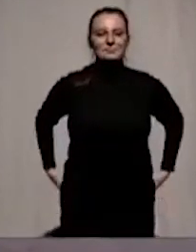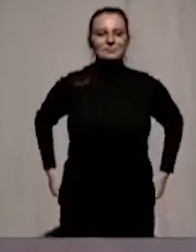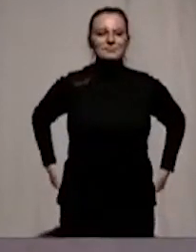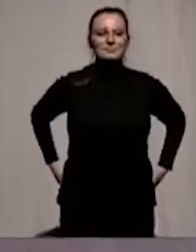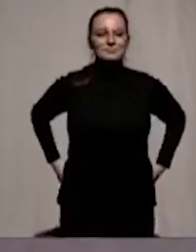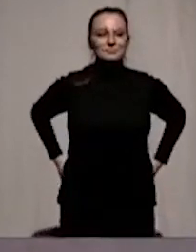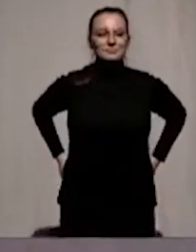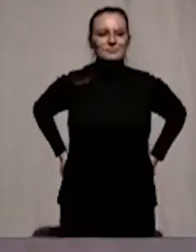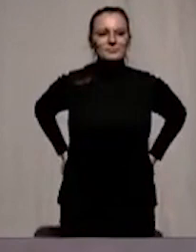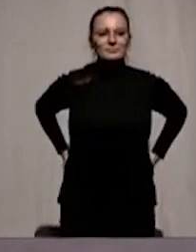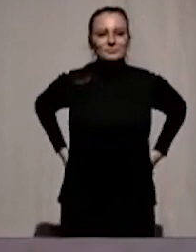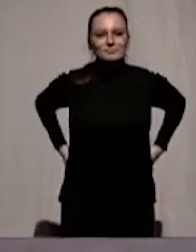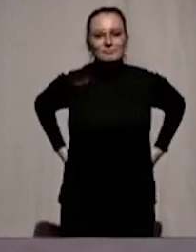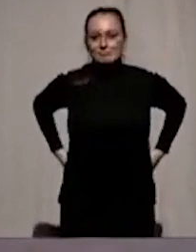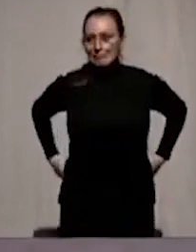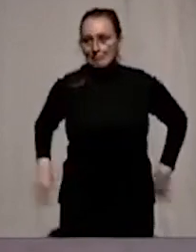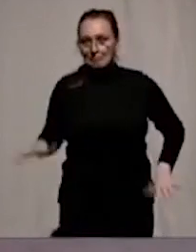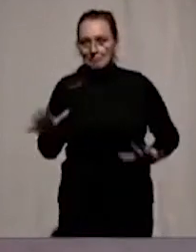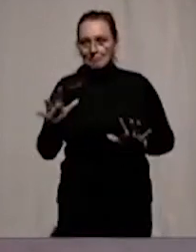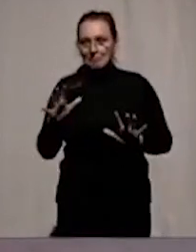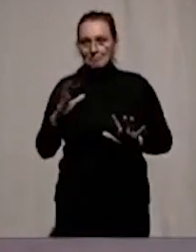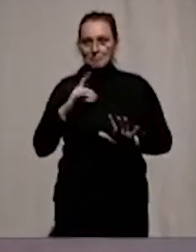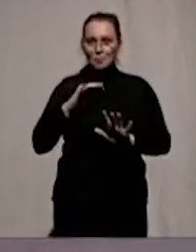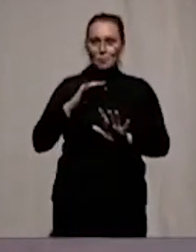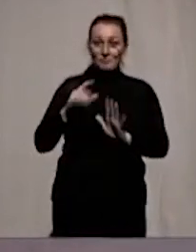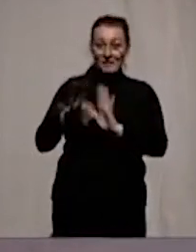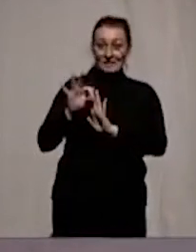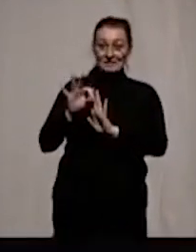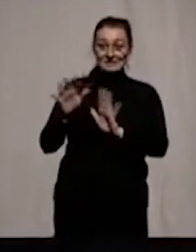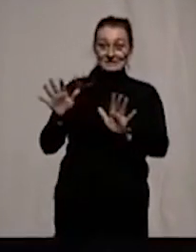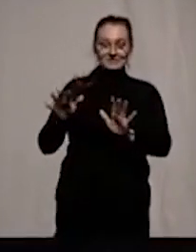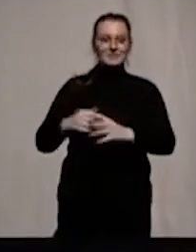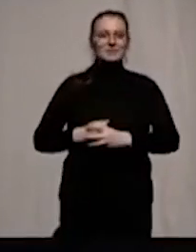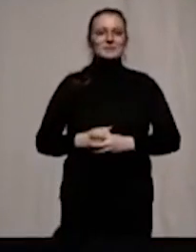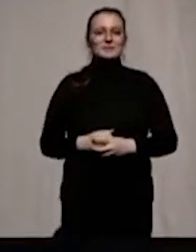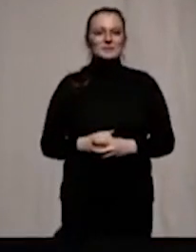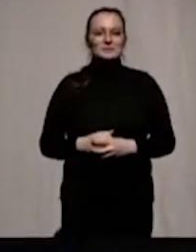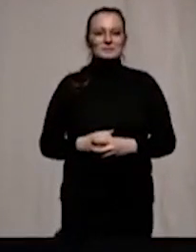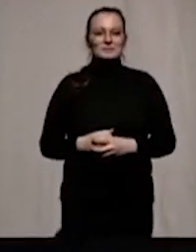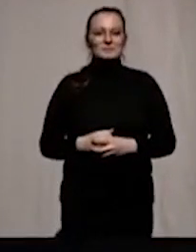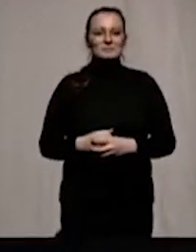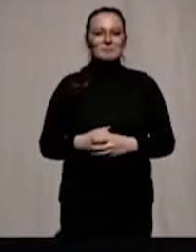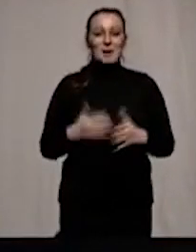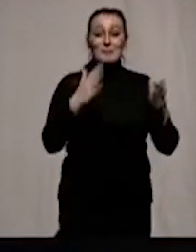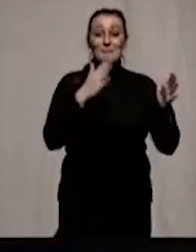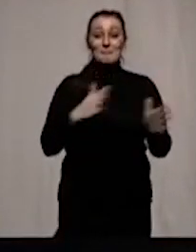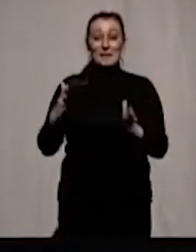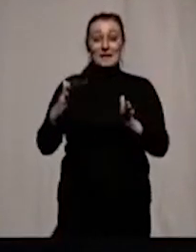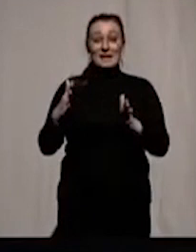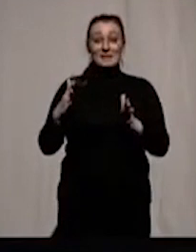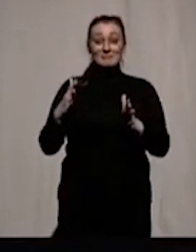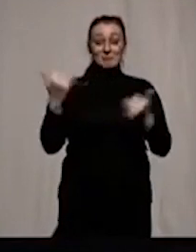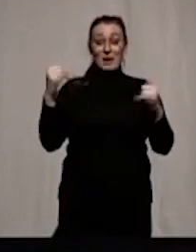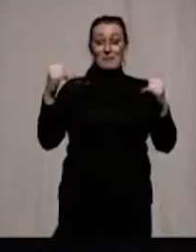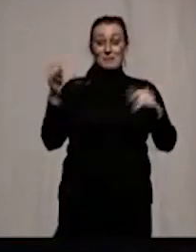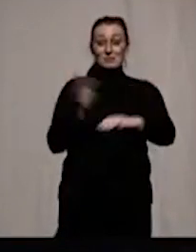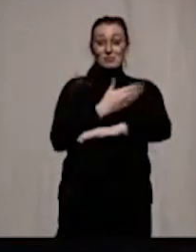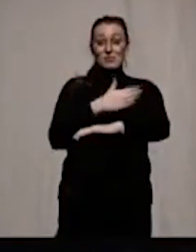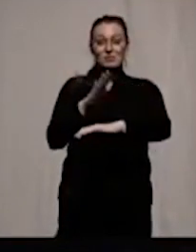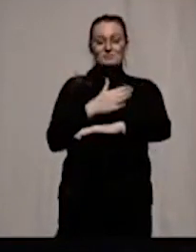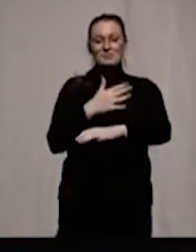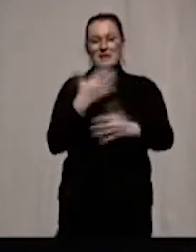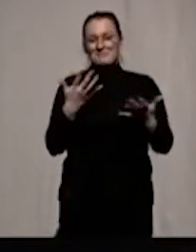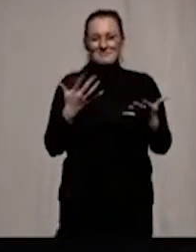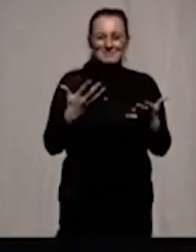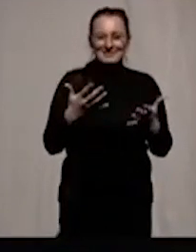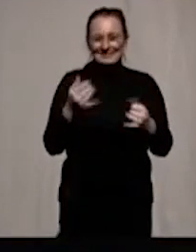I have internet. Cool. So, I was gonna play a song for you guys today. So maybe we'll just skip this final challenge,